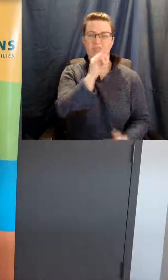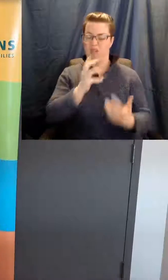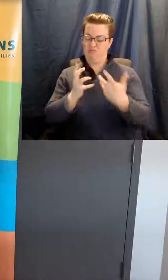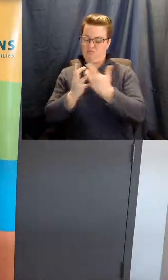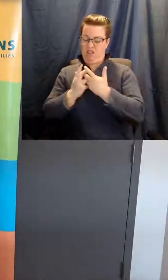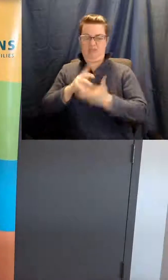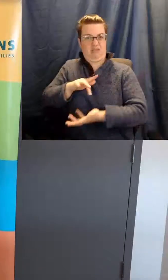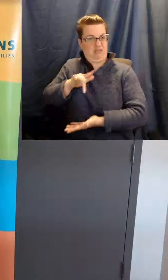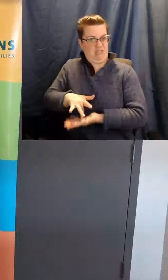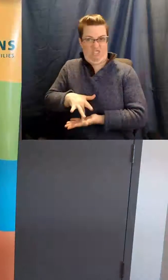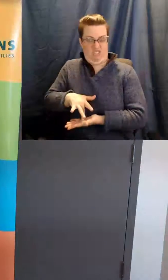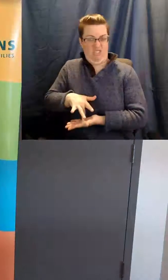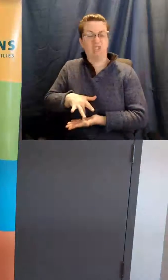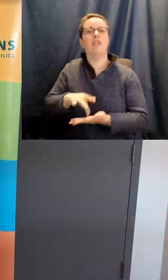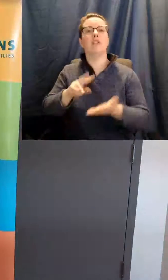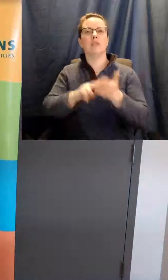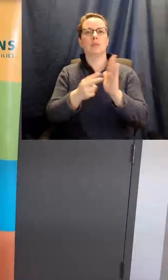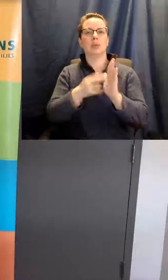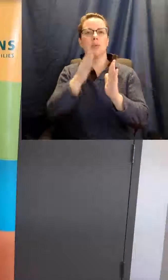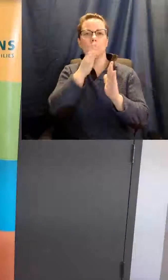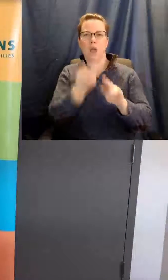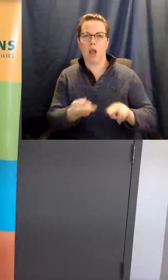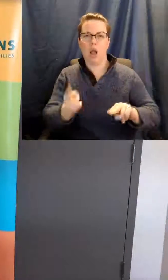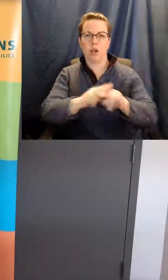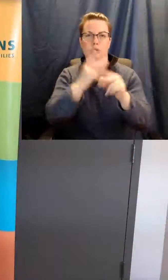right? Arms at your side,